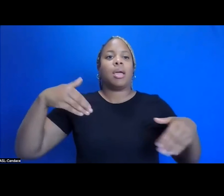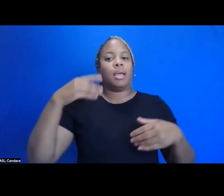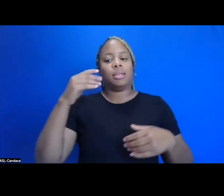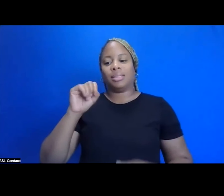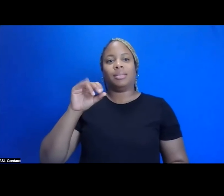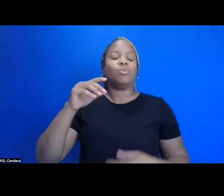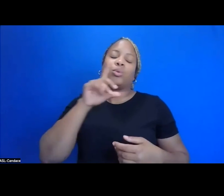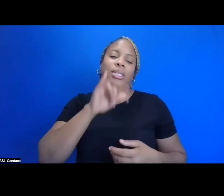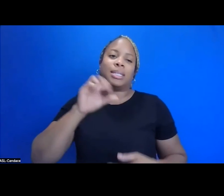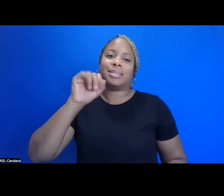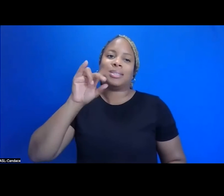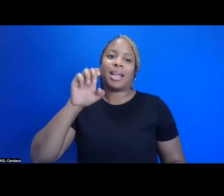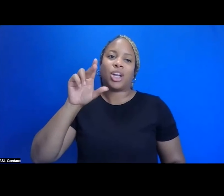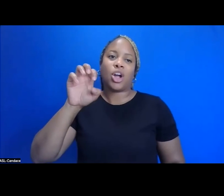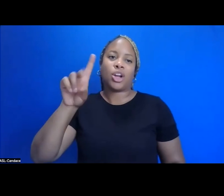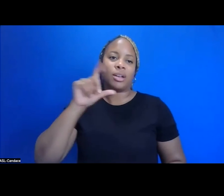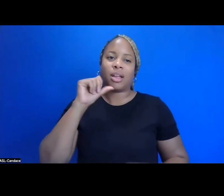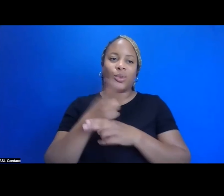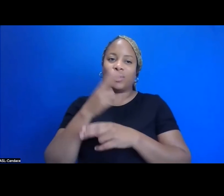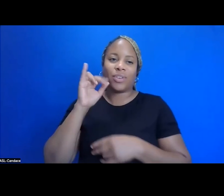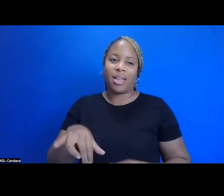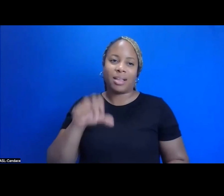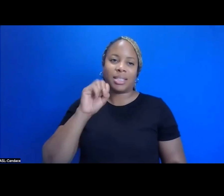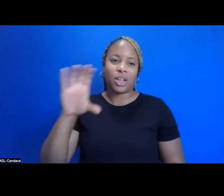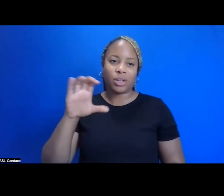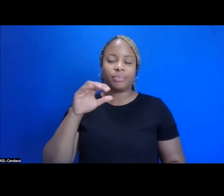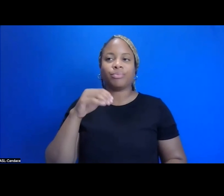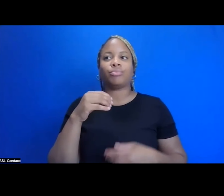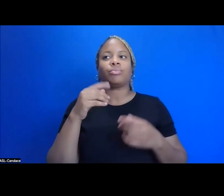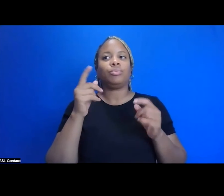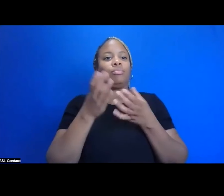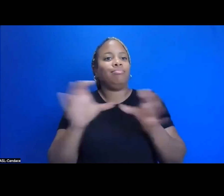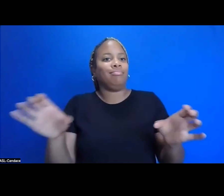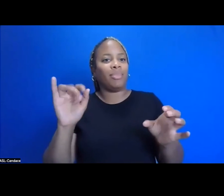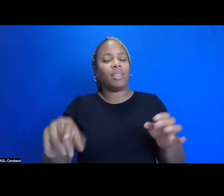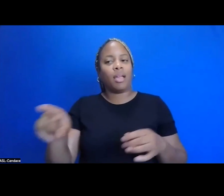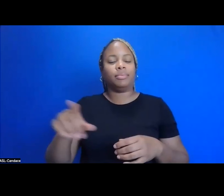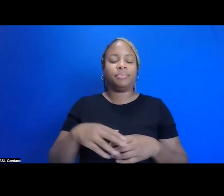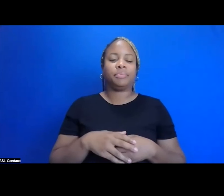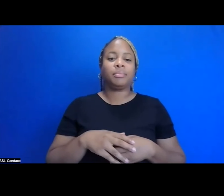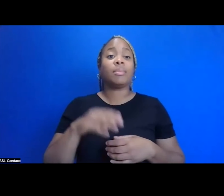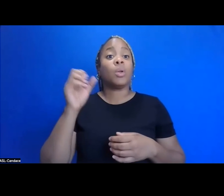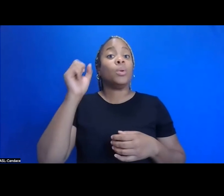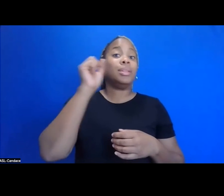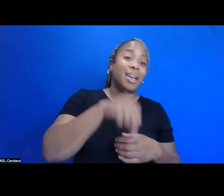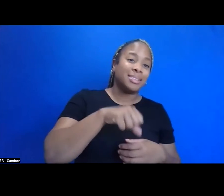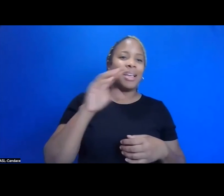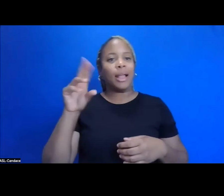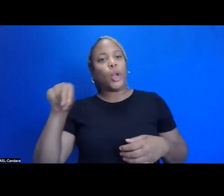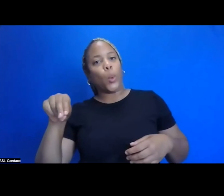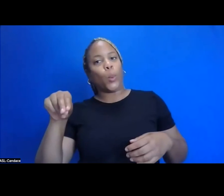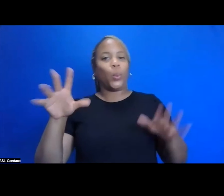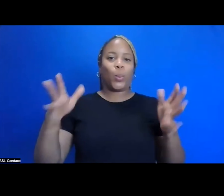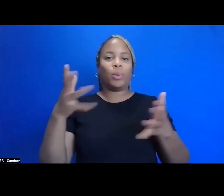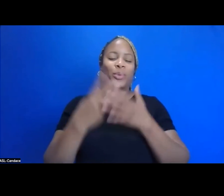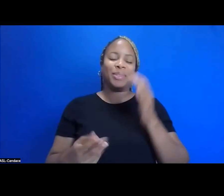and I think we need to kind of try to delineate it in that sense. So yes, and also no, in